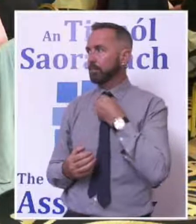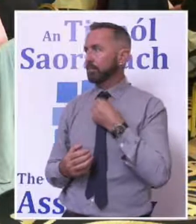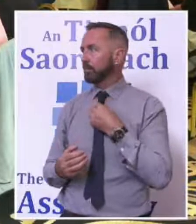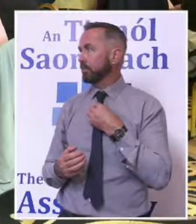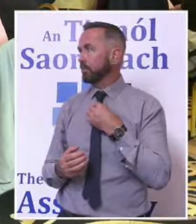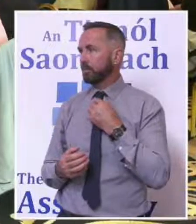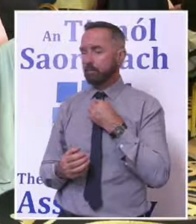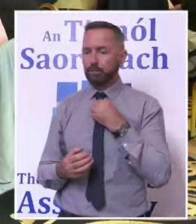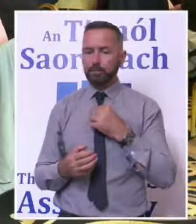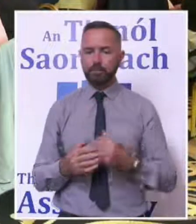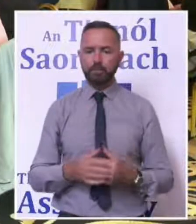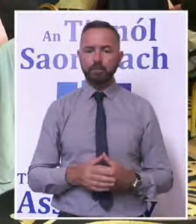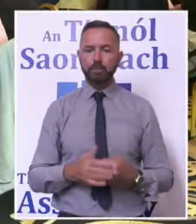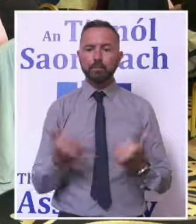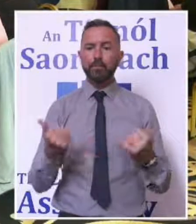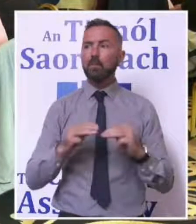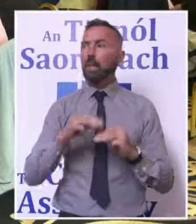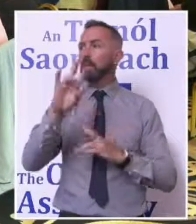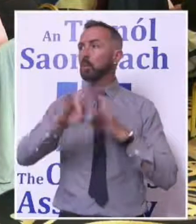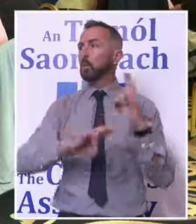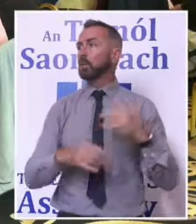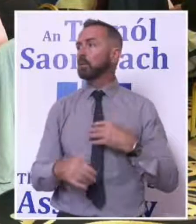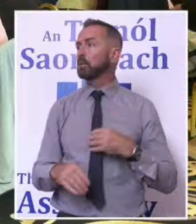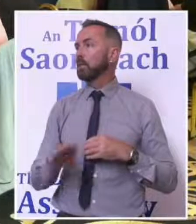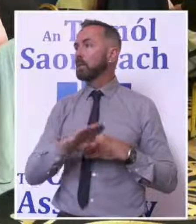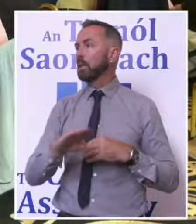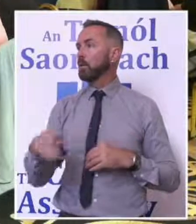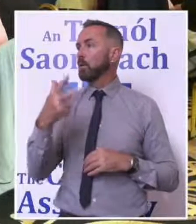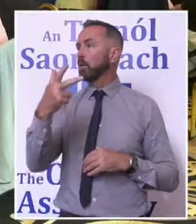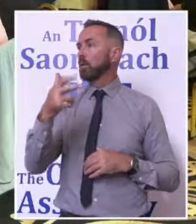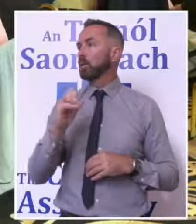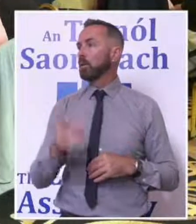Do we have any further questions? Again, back to table 3, please.